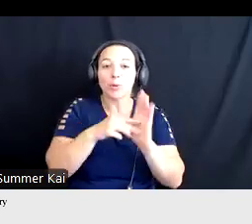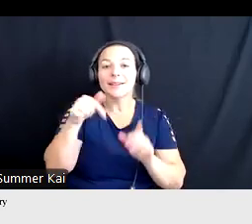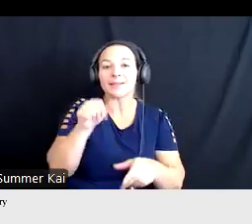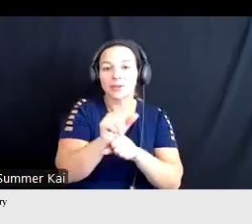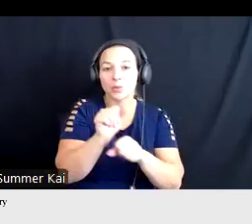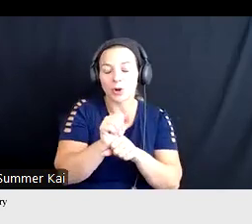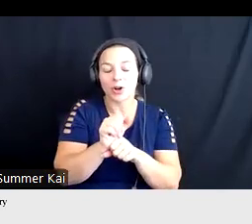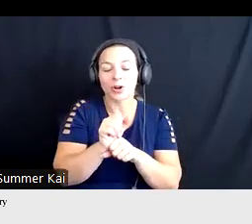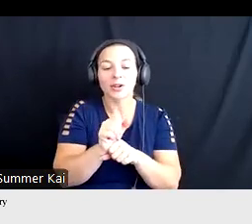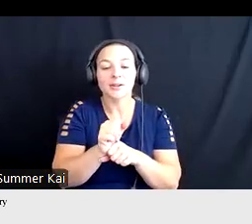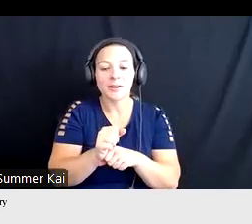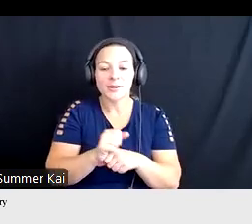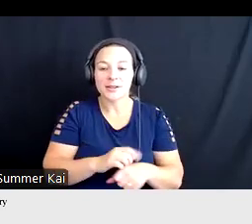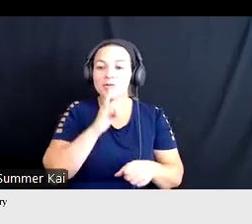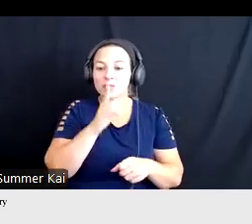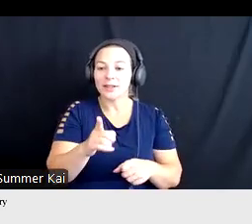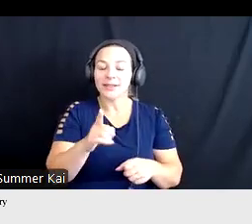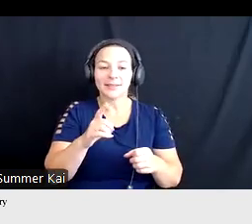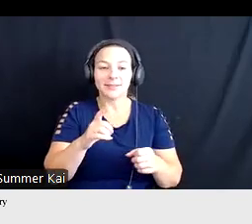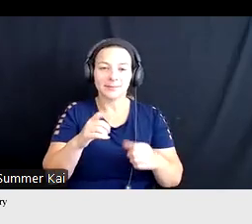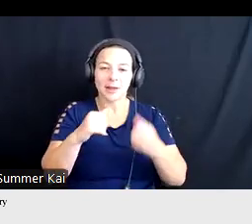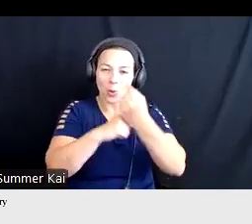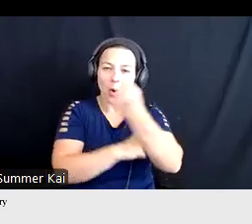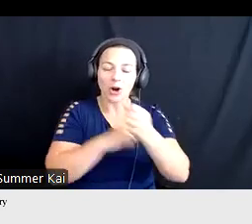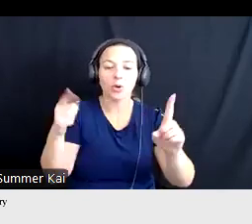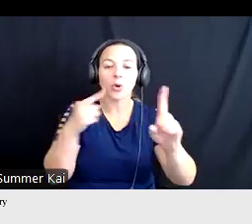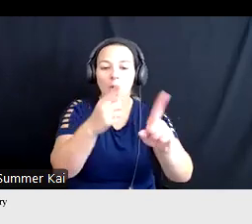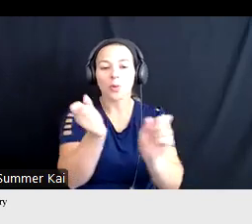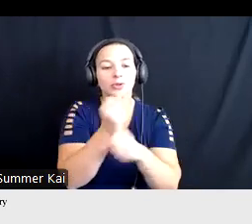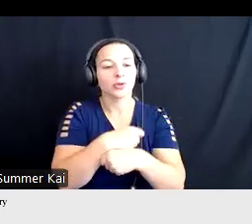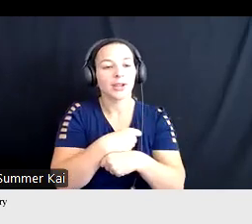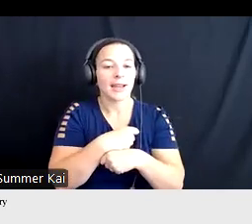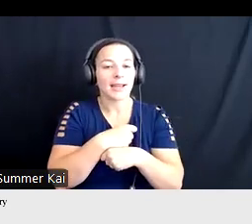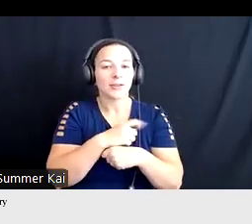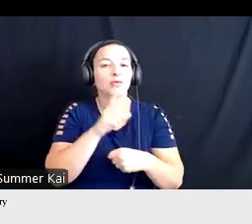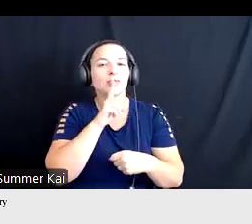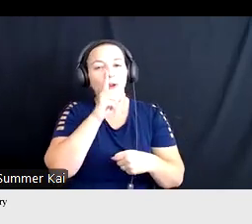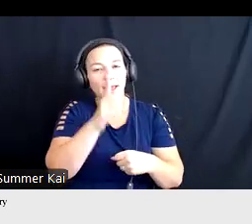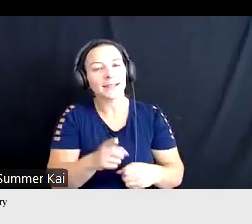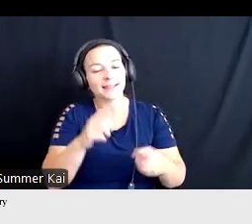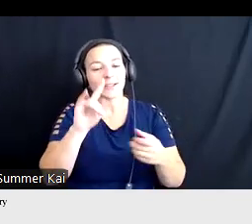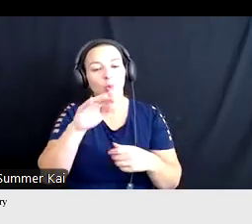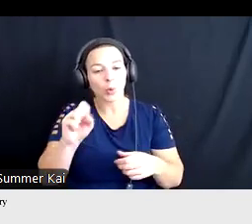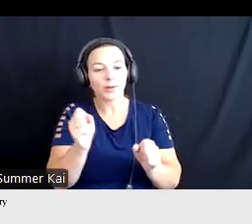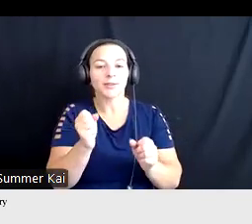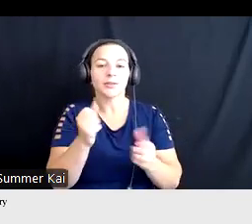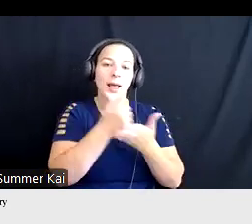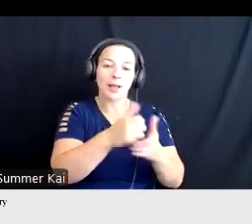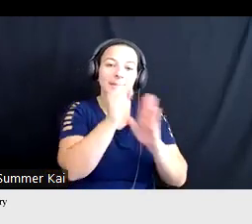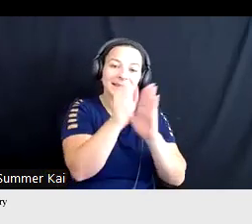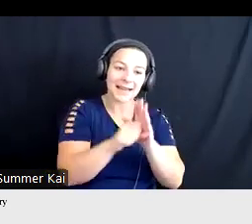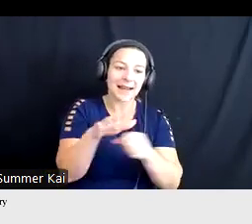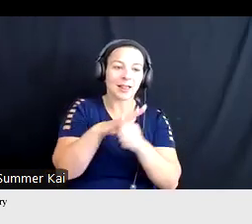do, the really core goal here was to create some practical tools to help state and local leaders support older adults and people